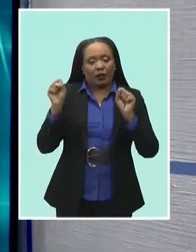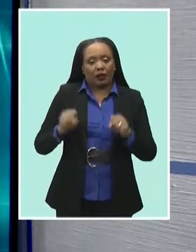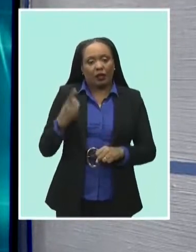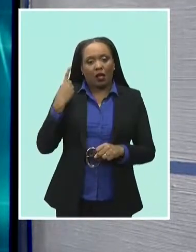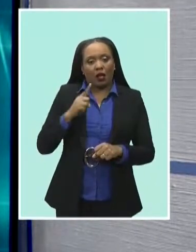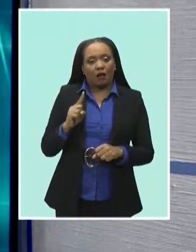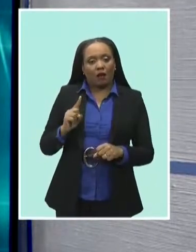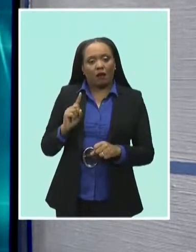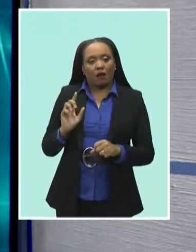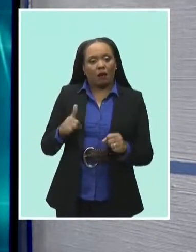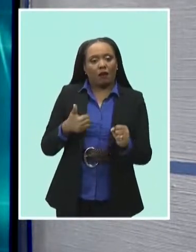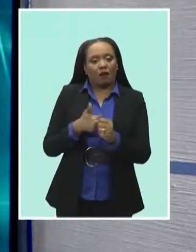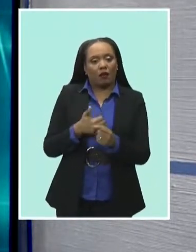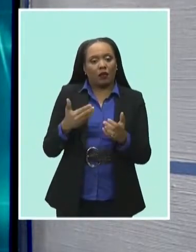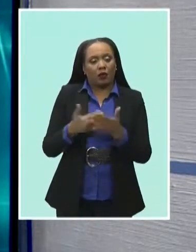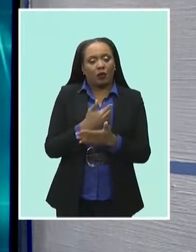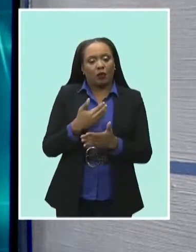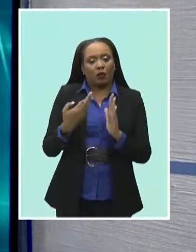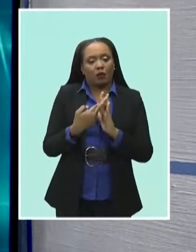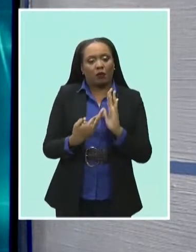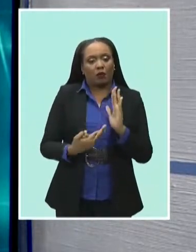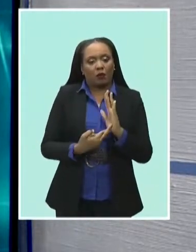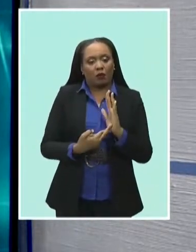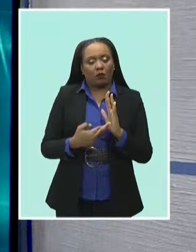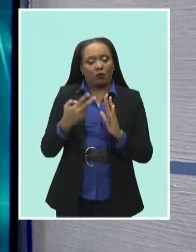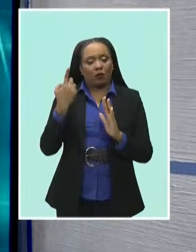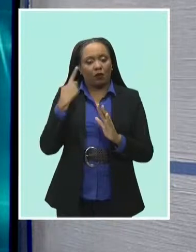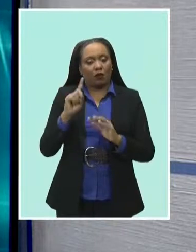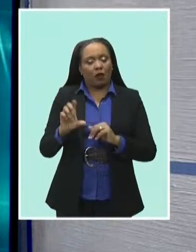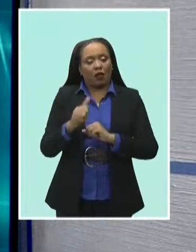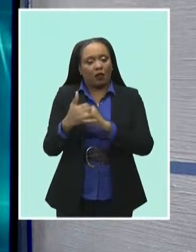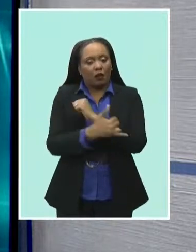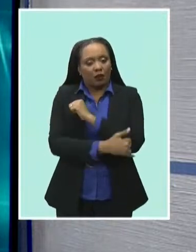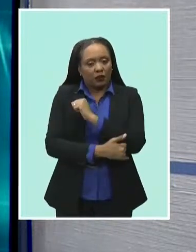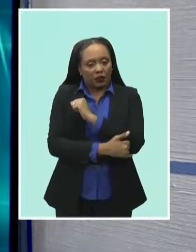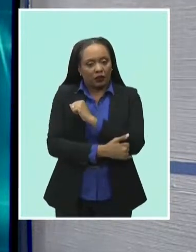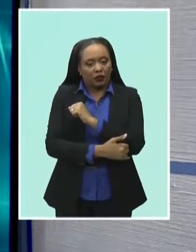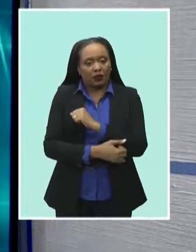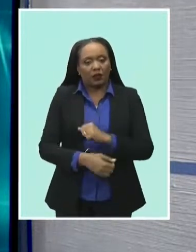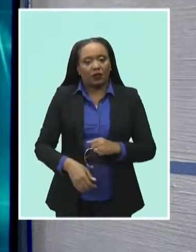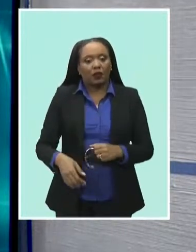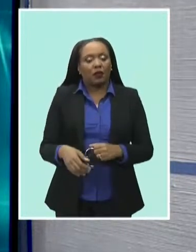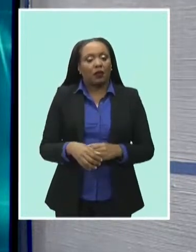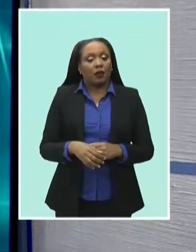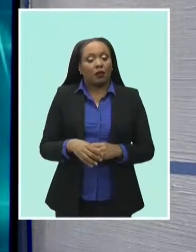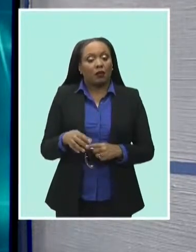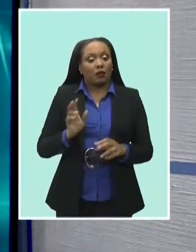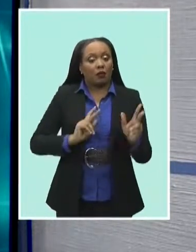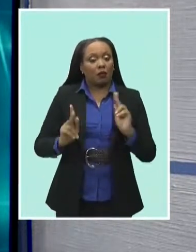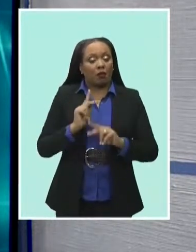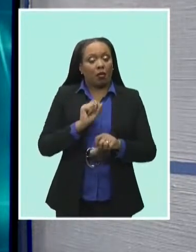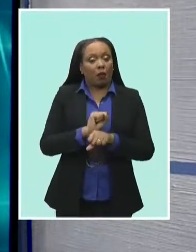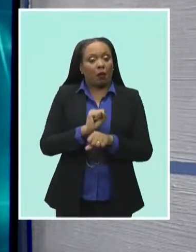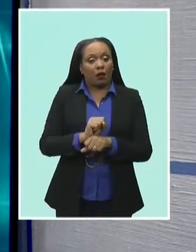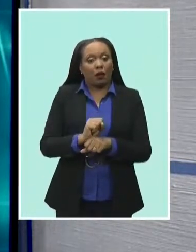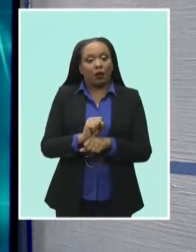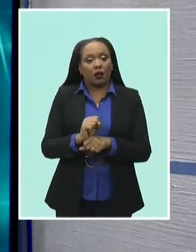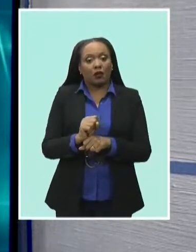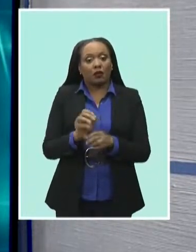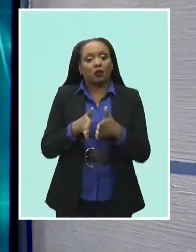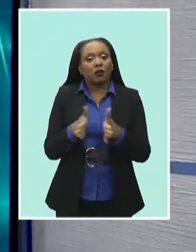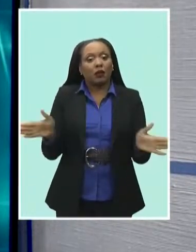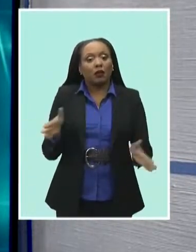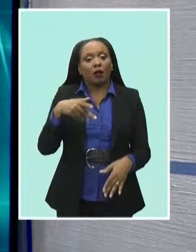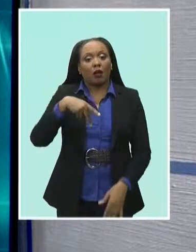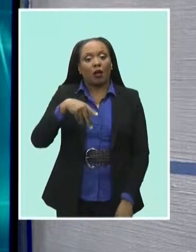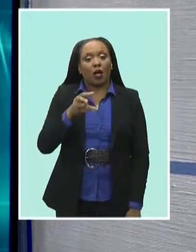with new export regulations in a number of countries. And this was confirmed by officials at the General Post Office after chairman of the